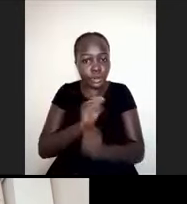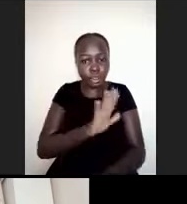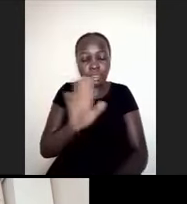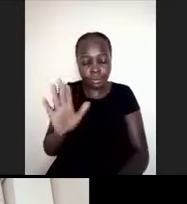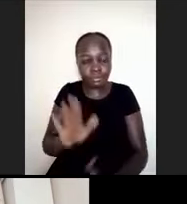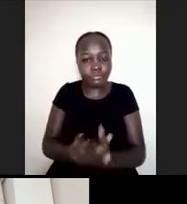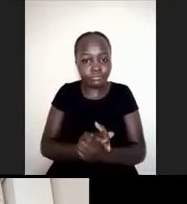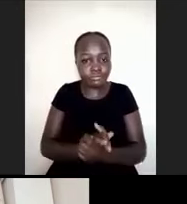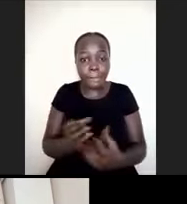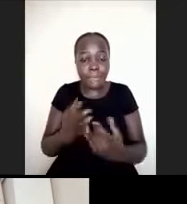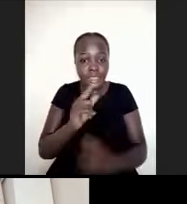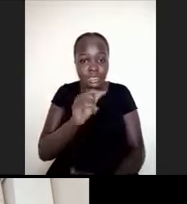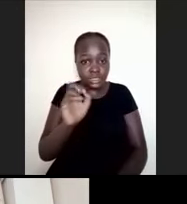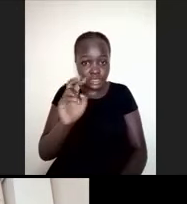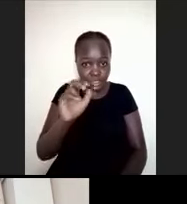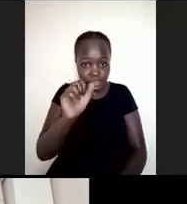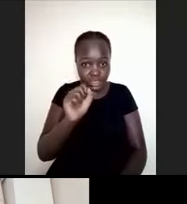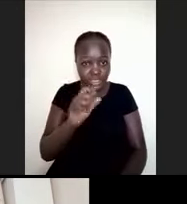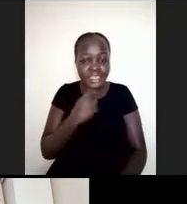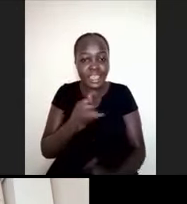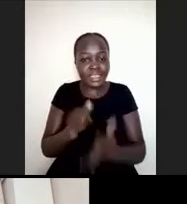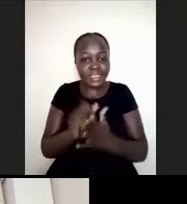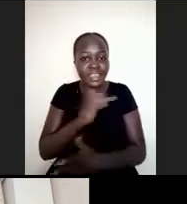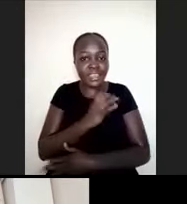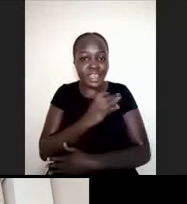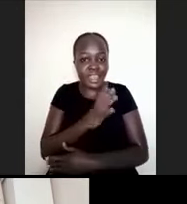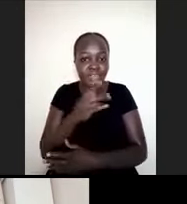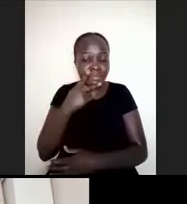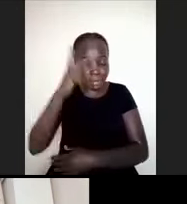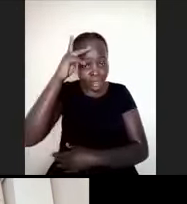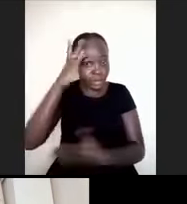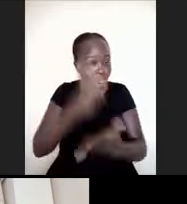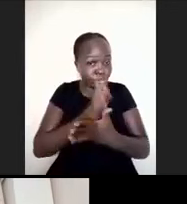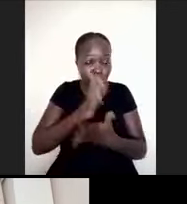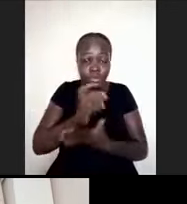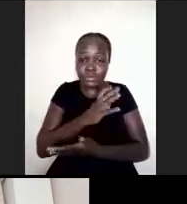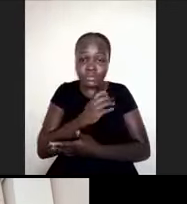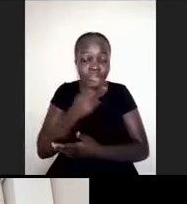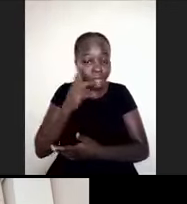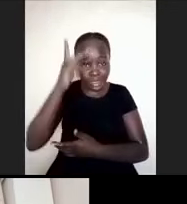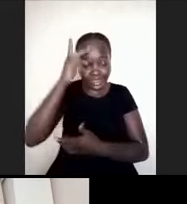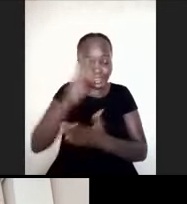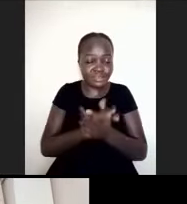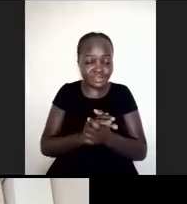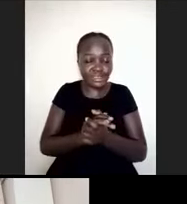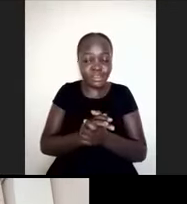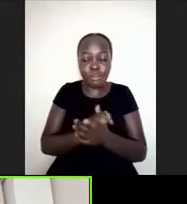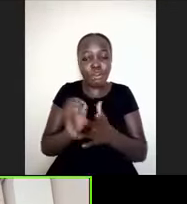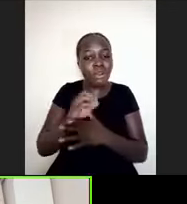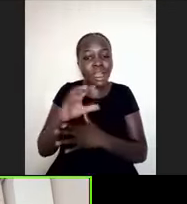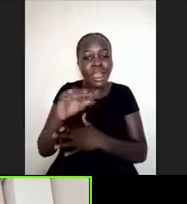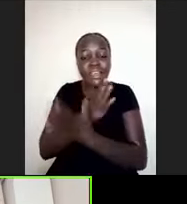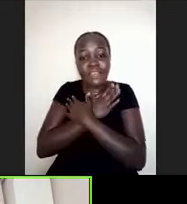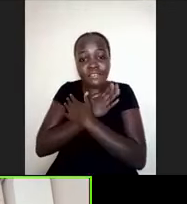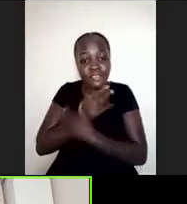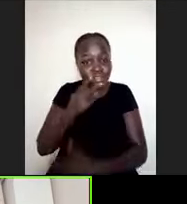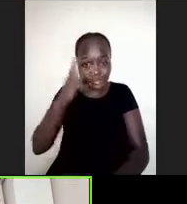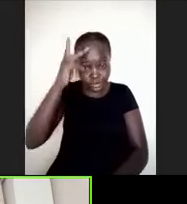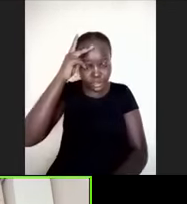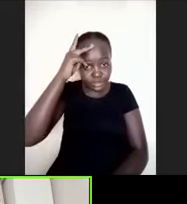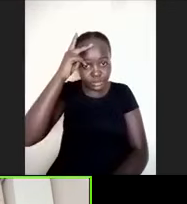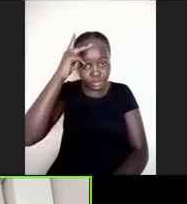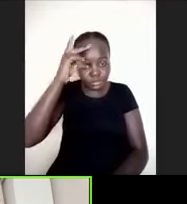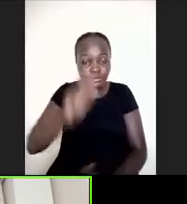teens tell me they fear parents. They really fear parents, their friends' parents. Your